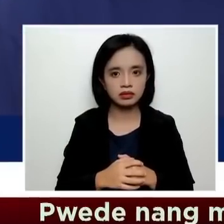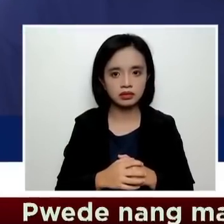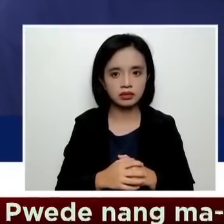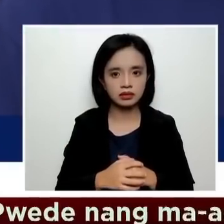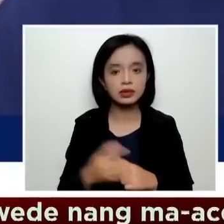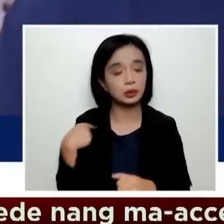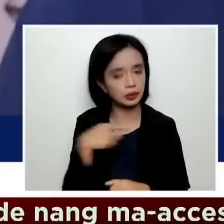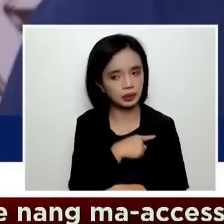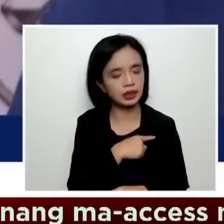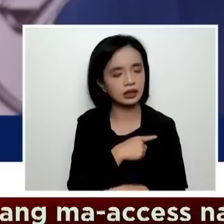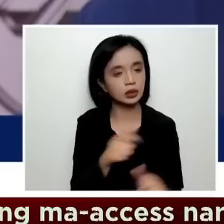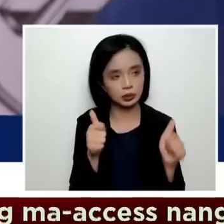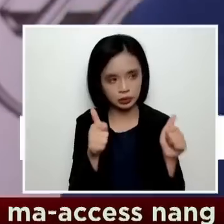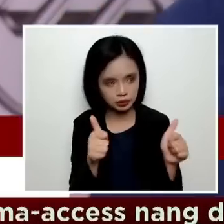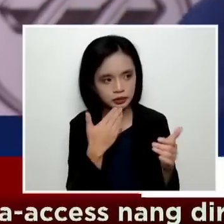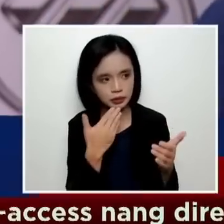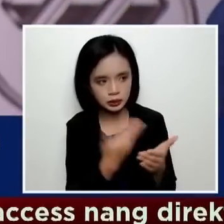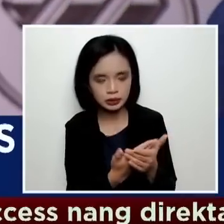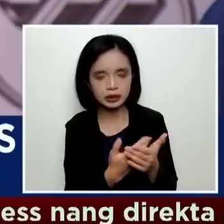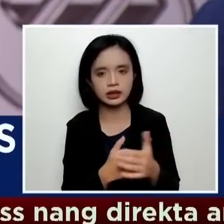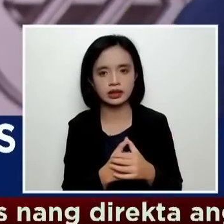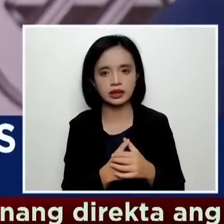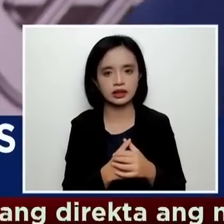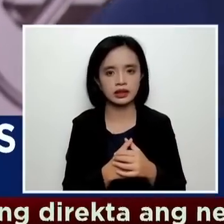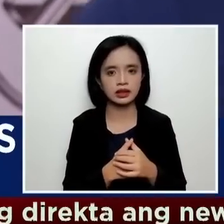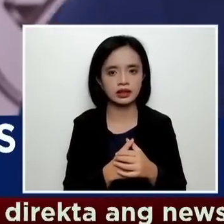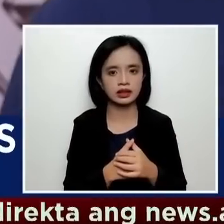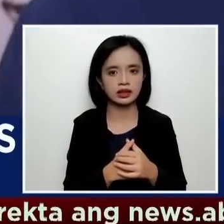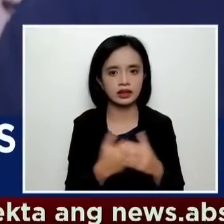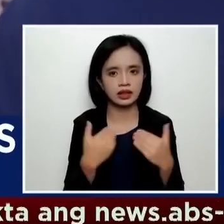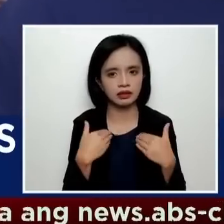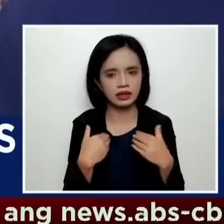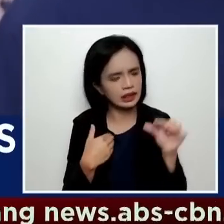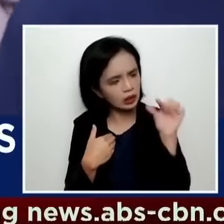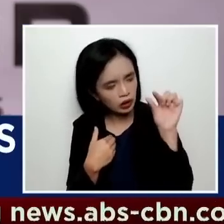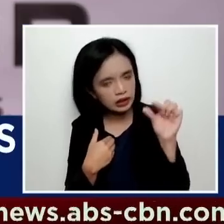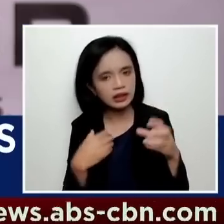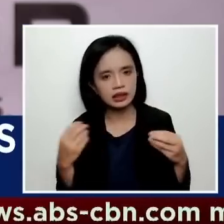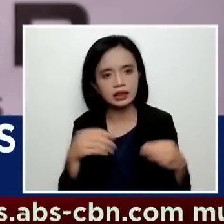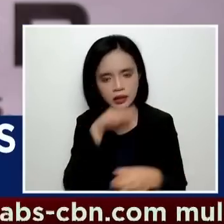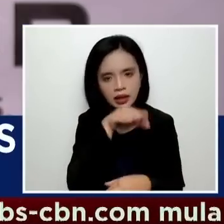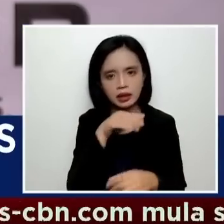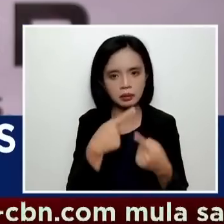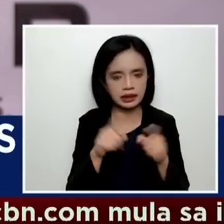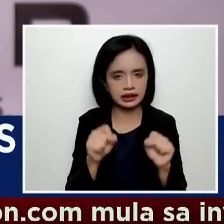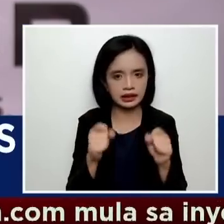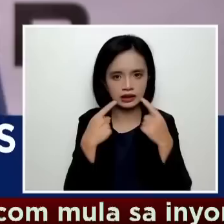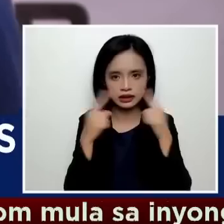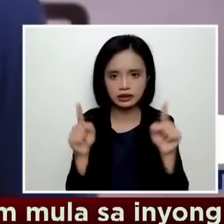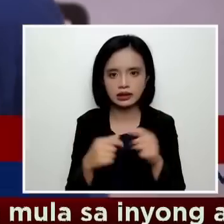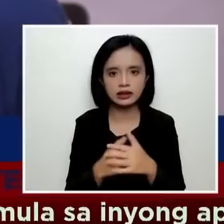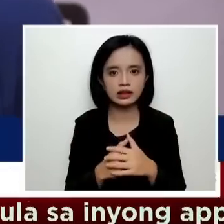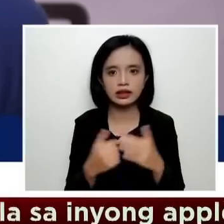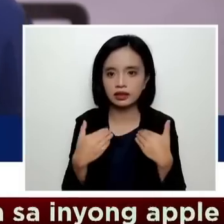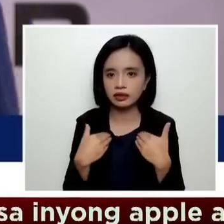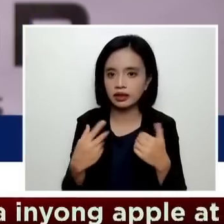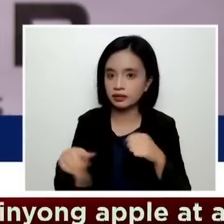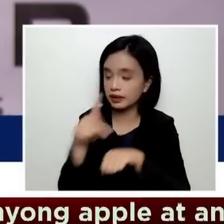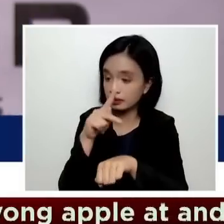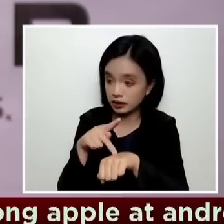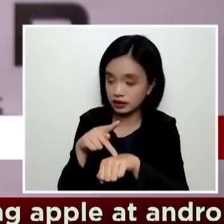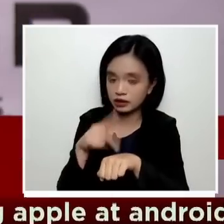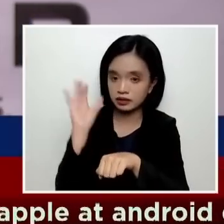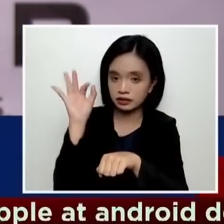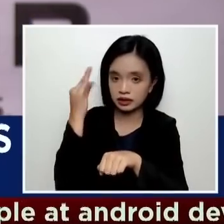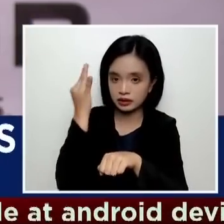good. Adjusting to the game, like they said, it's taken a little bit of time, but we'll get there. It's definitely been an adjustment. Philippines volleyball is definitely